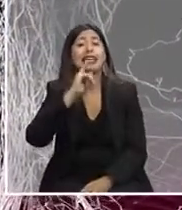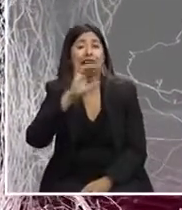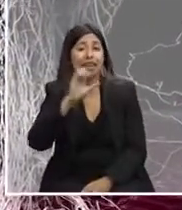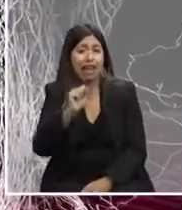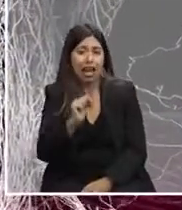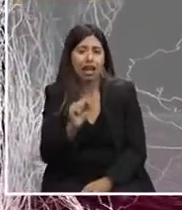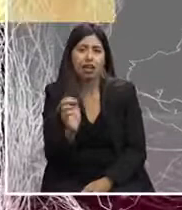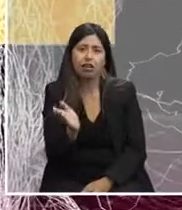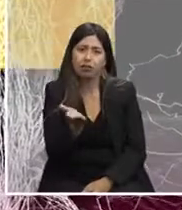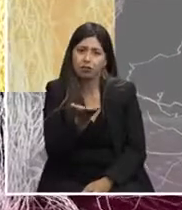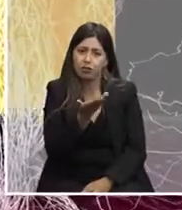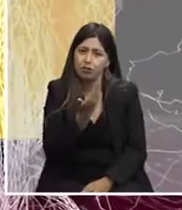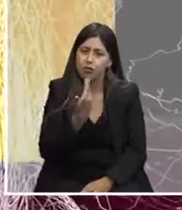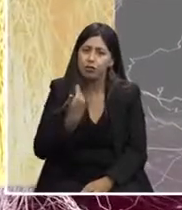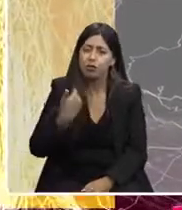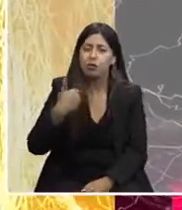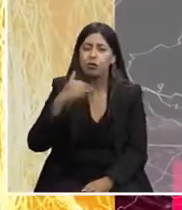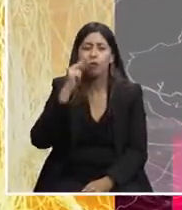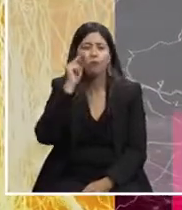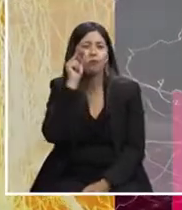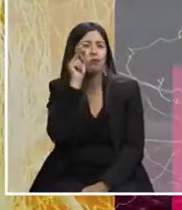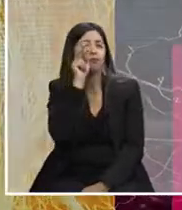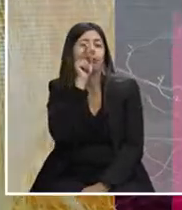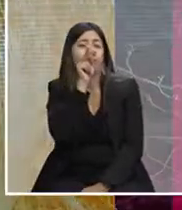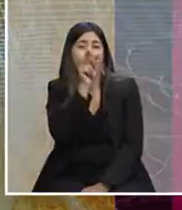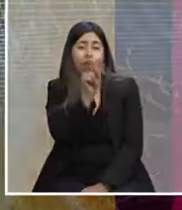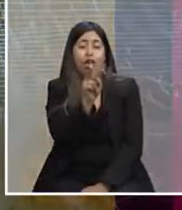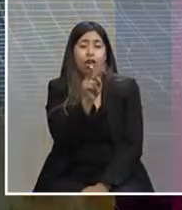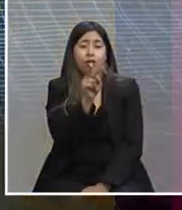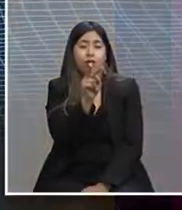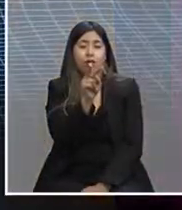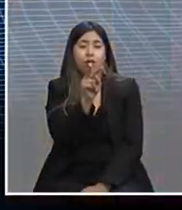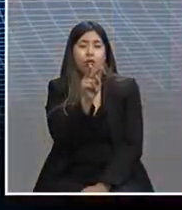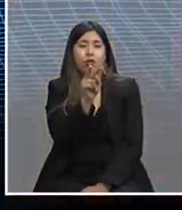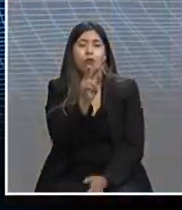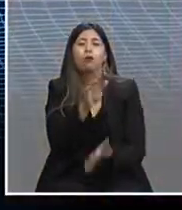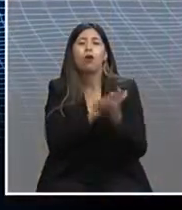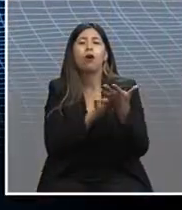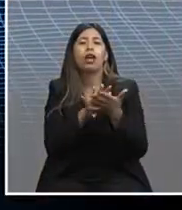mistake, millennium after millennium, his striatum rewarded him